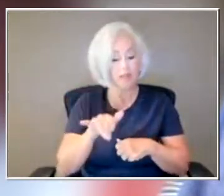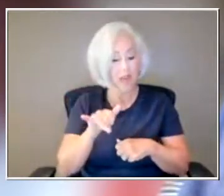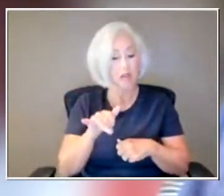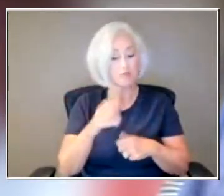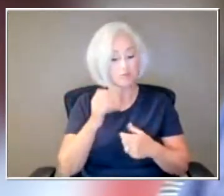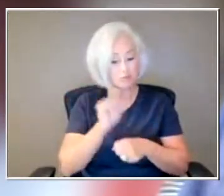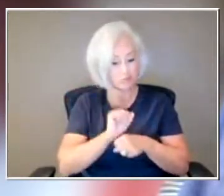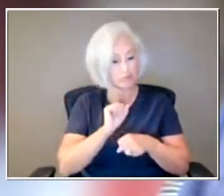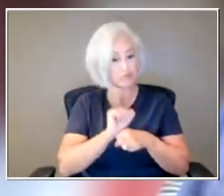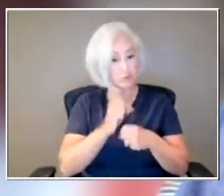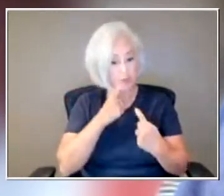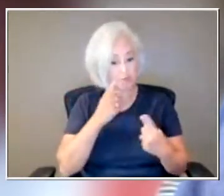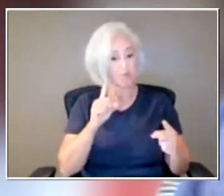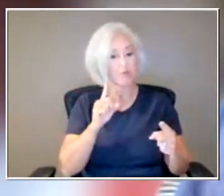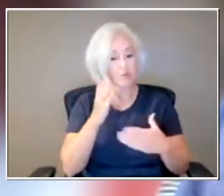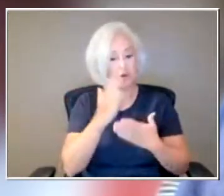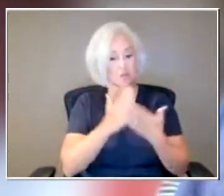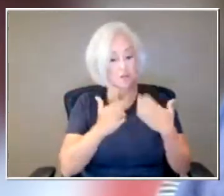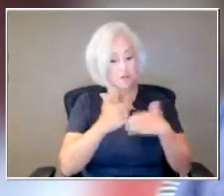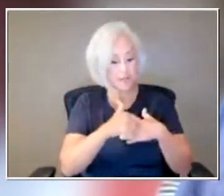in 2016,